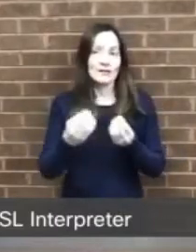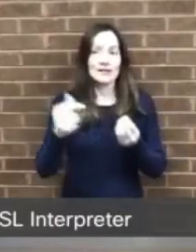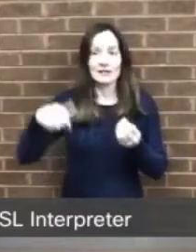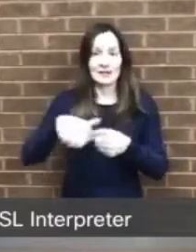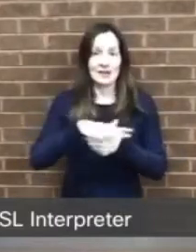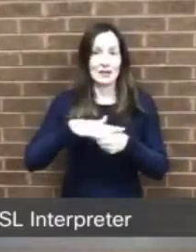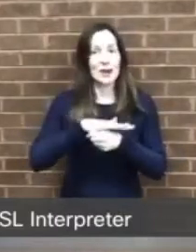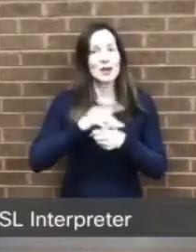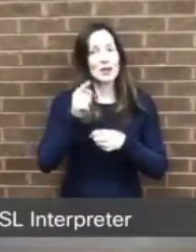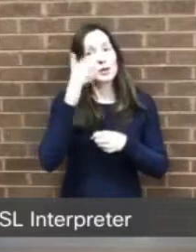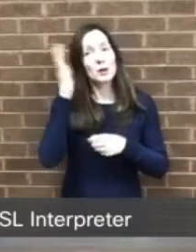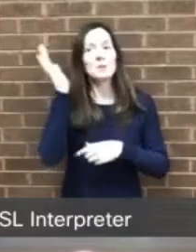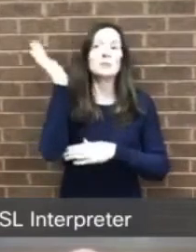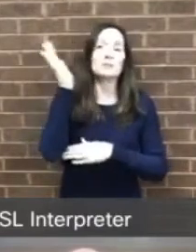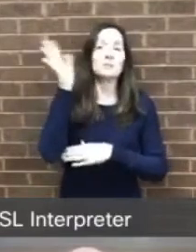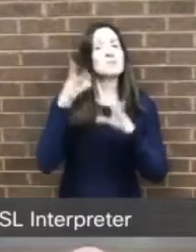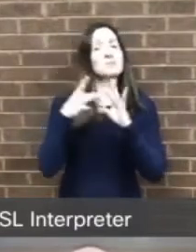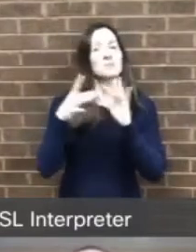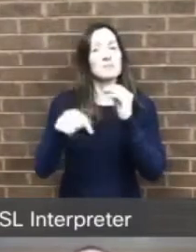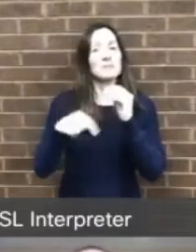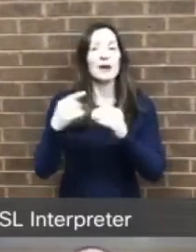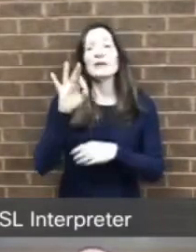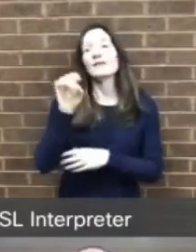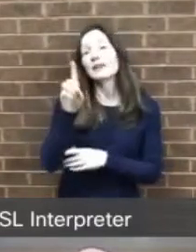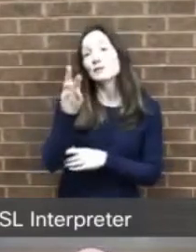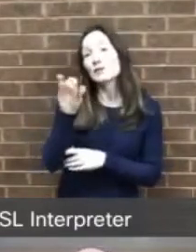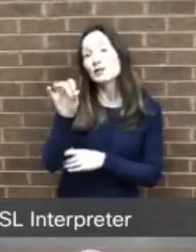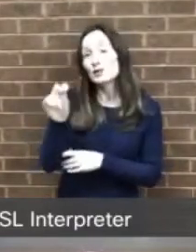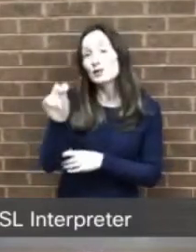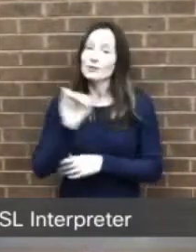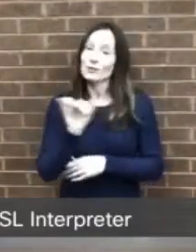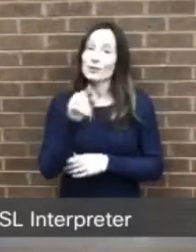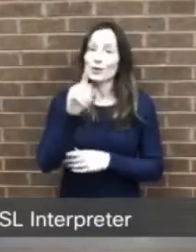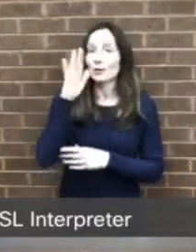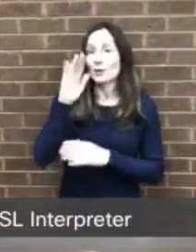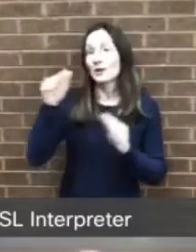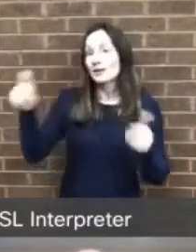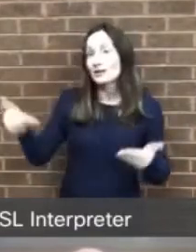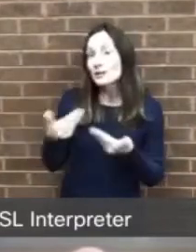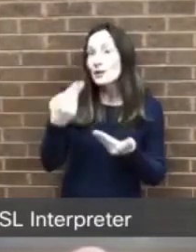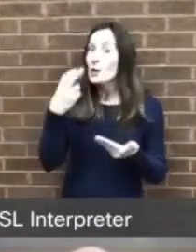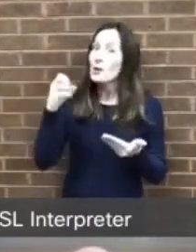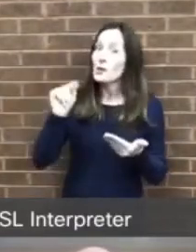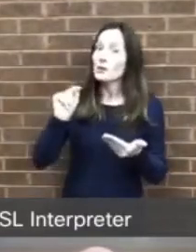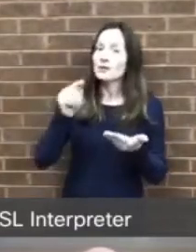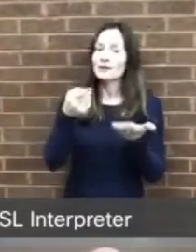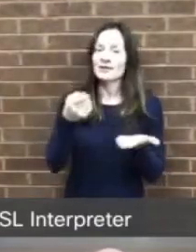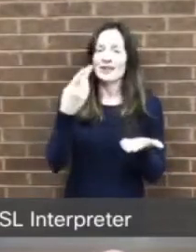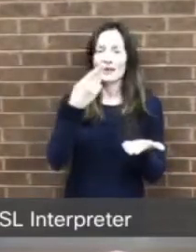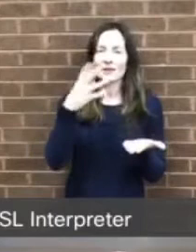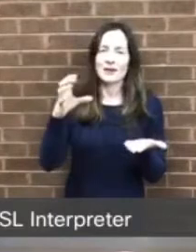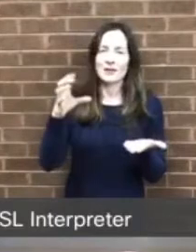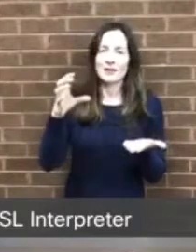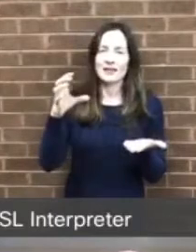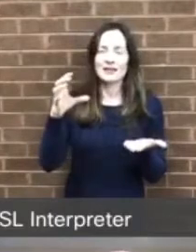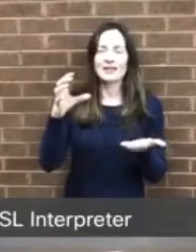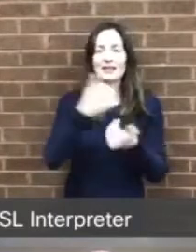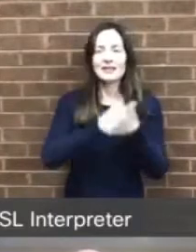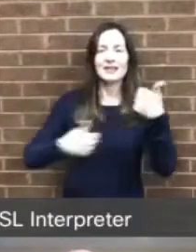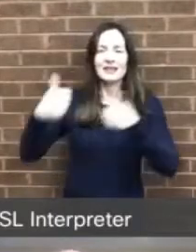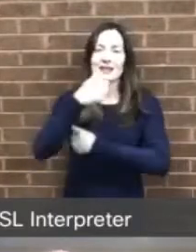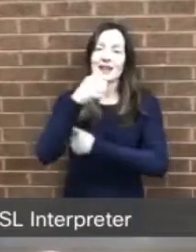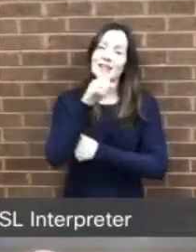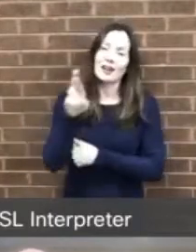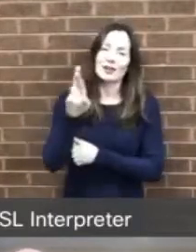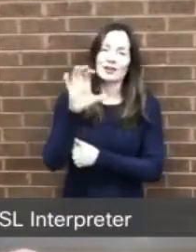the federation, but she will also introduce our host for this evening, the Howard County executive, Dr. Calvin Ball. So, Rachel,